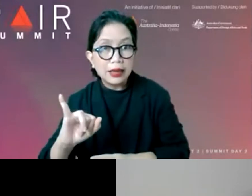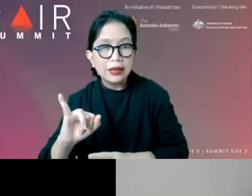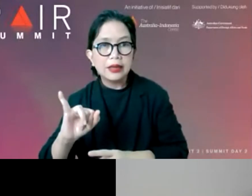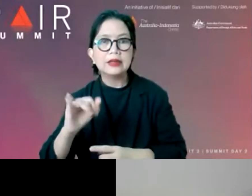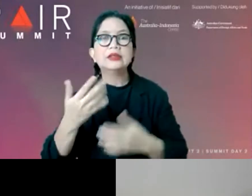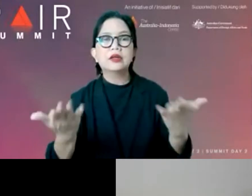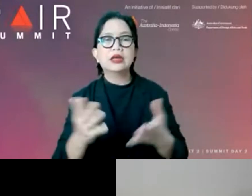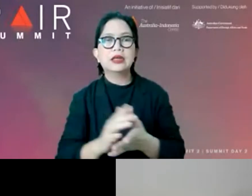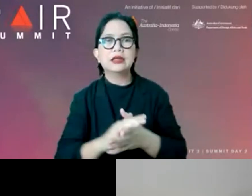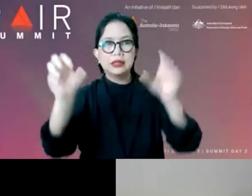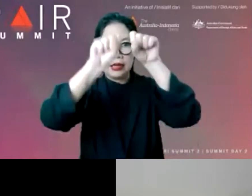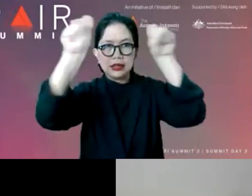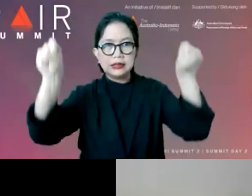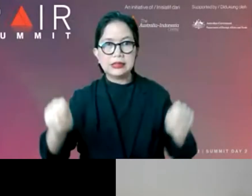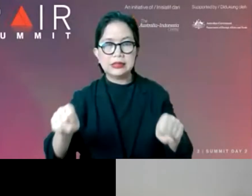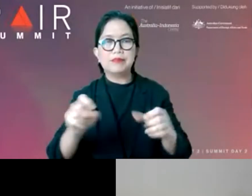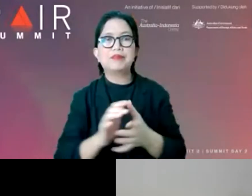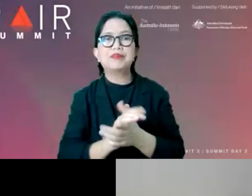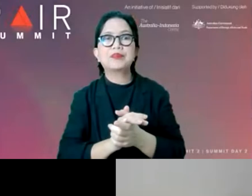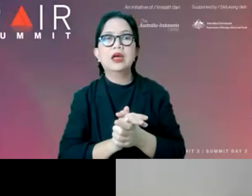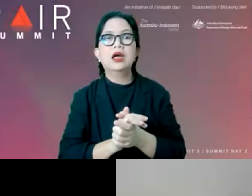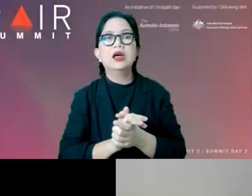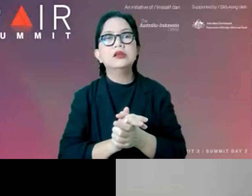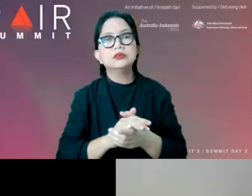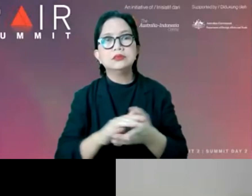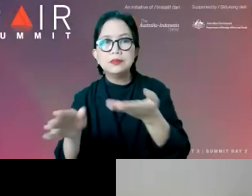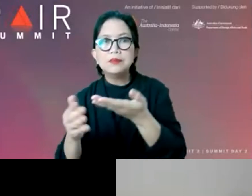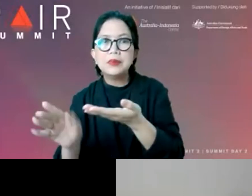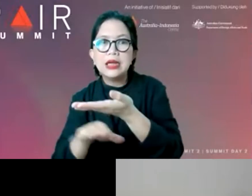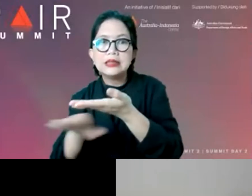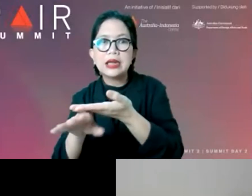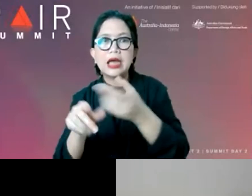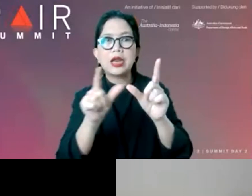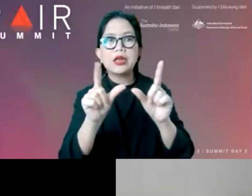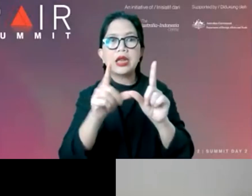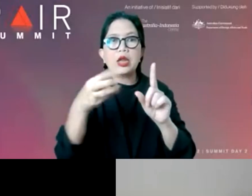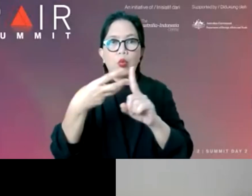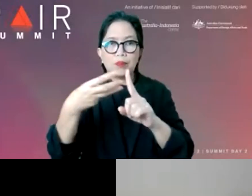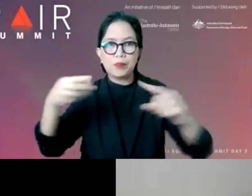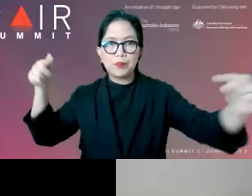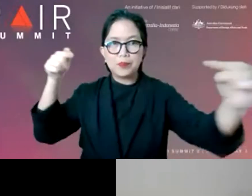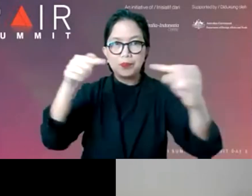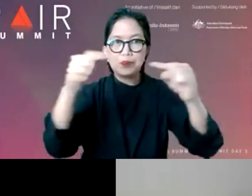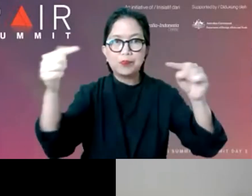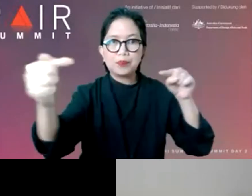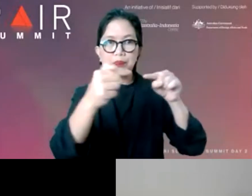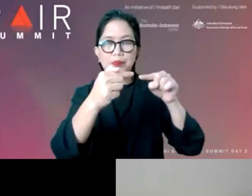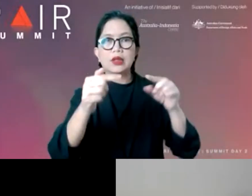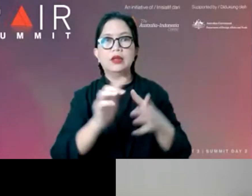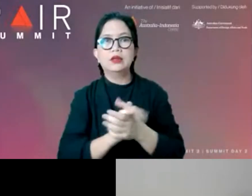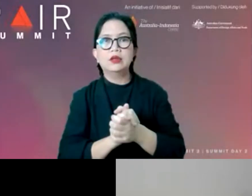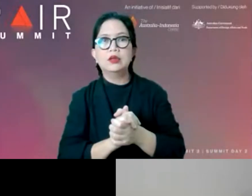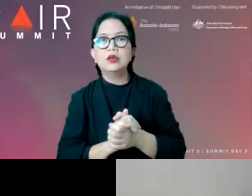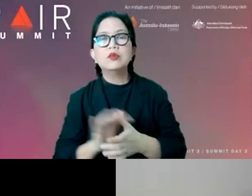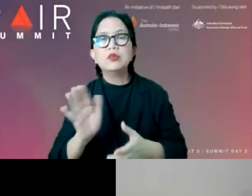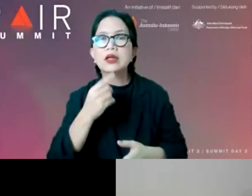connecting from all actors, not only on the specific disease program, but also to connect with the logistic, to connect with